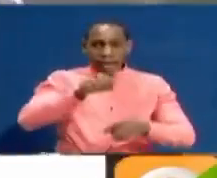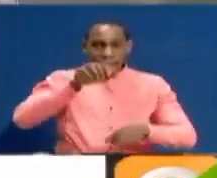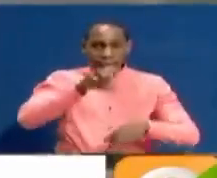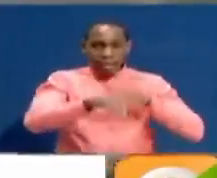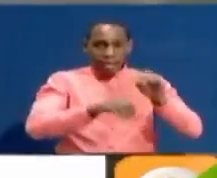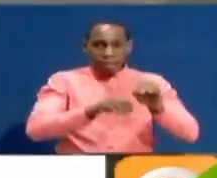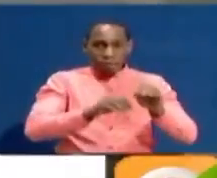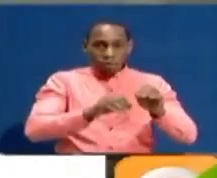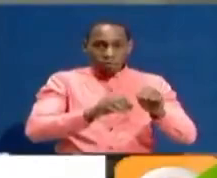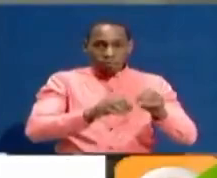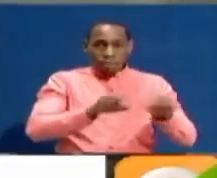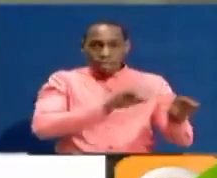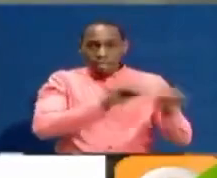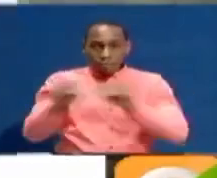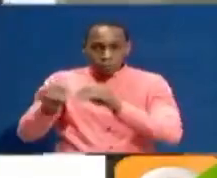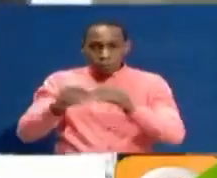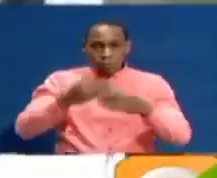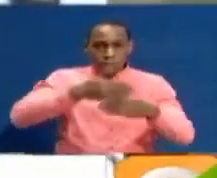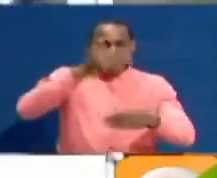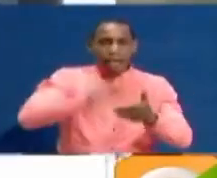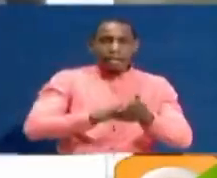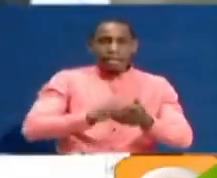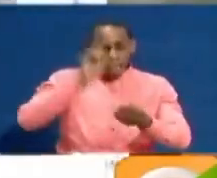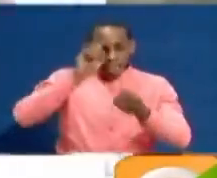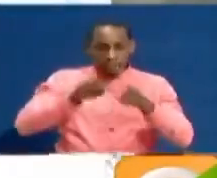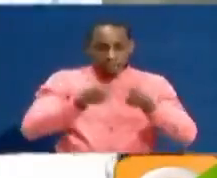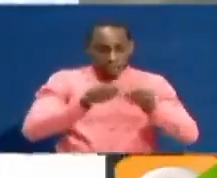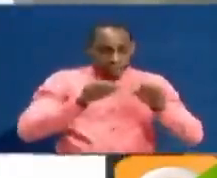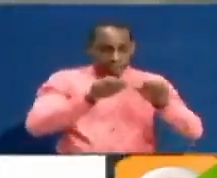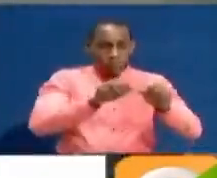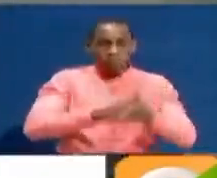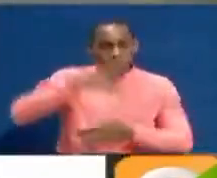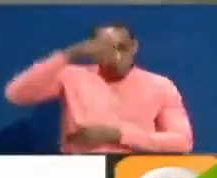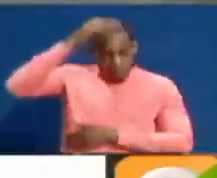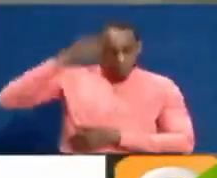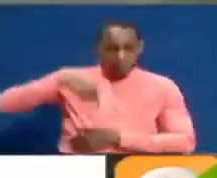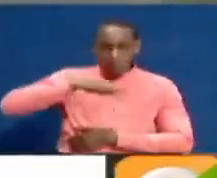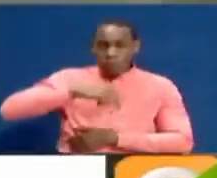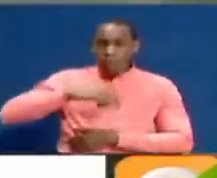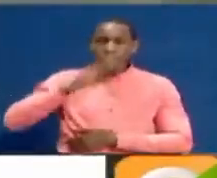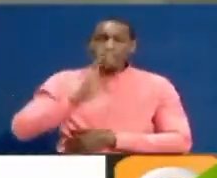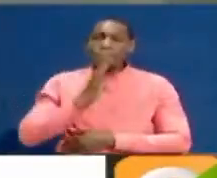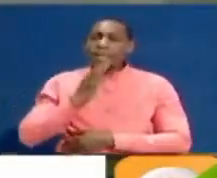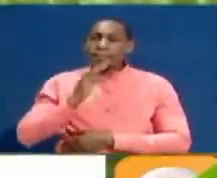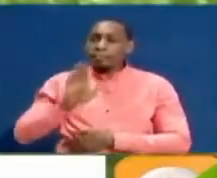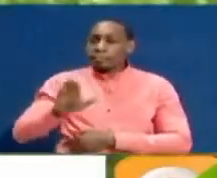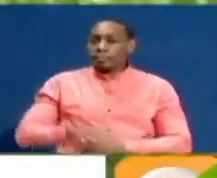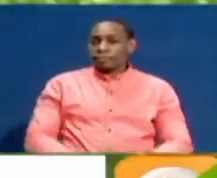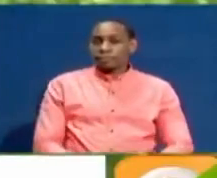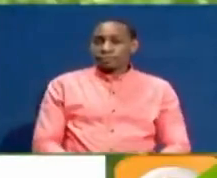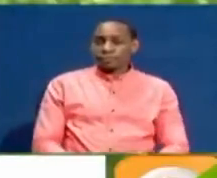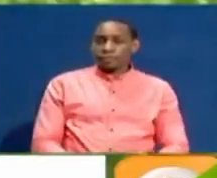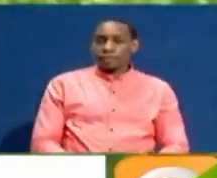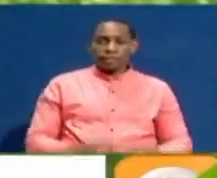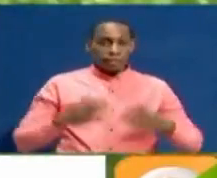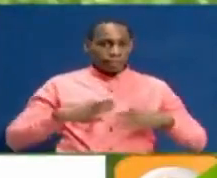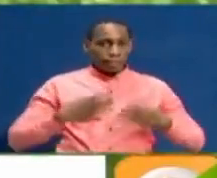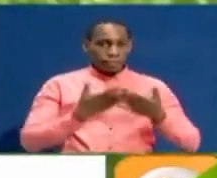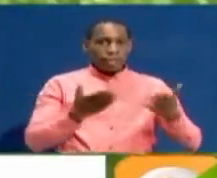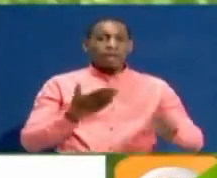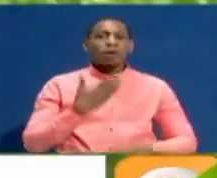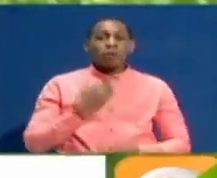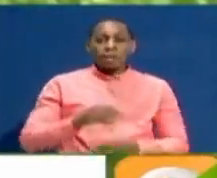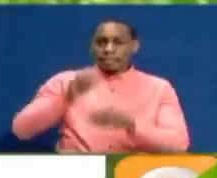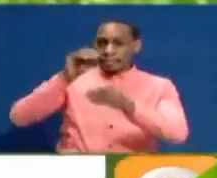cross mbele, haitaki yeye cross mbele, inataka tu ile. So lion yetu ni Musalia Mudavadi. There are people who want